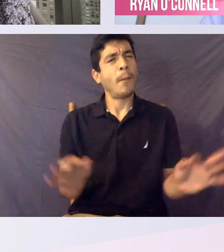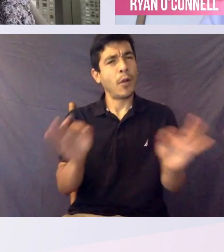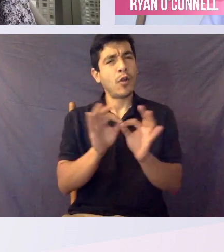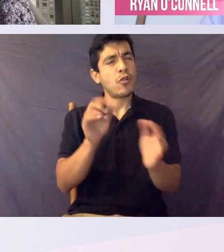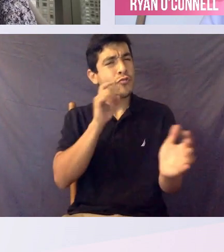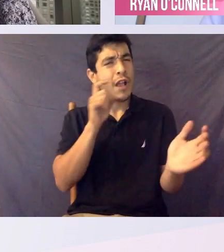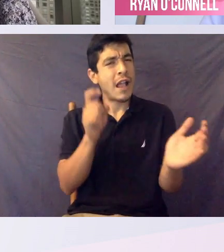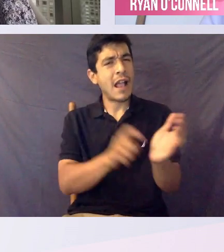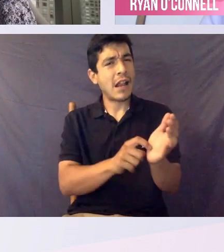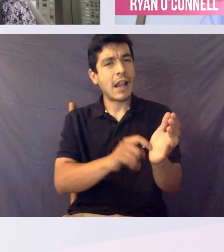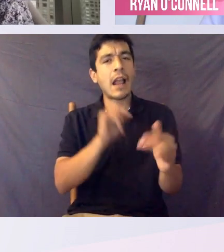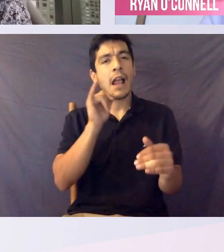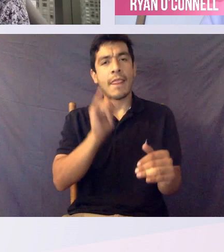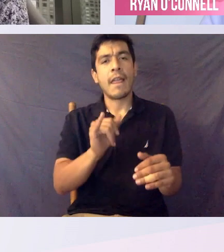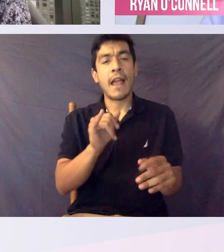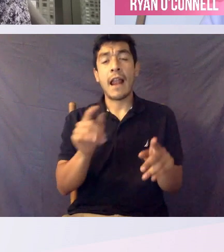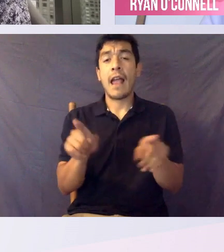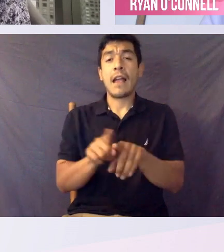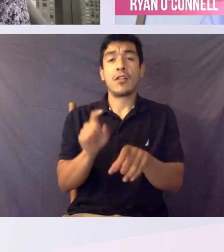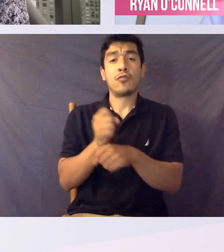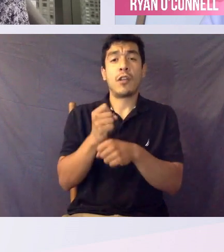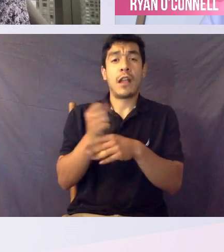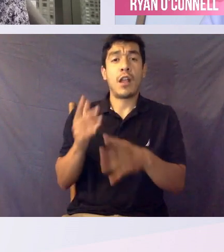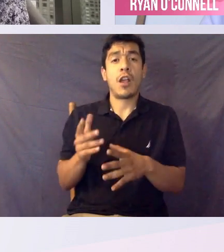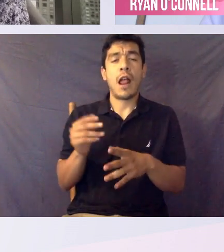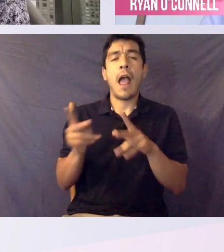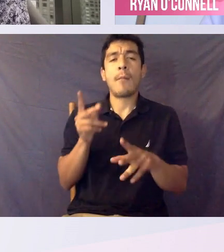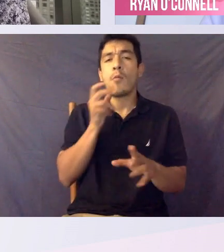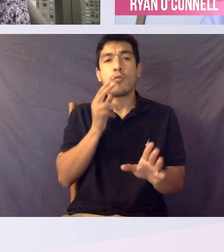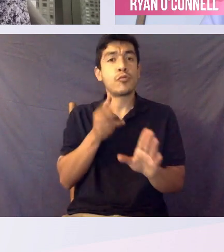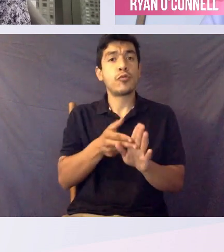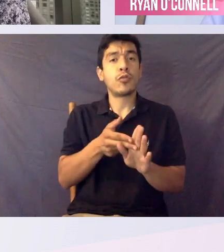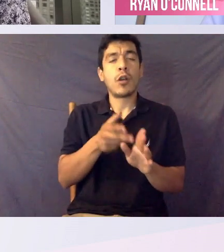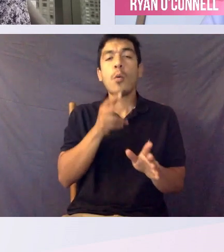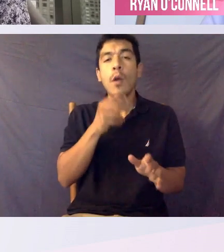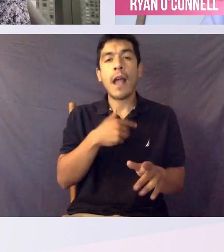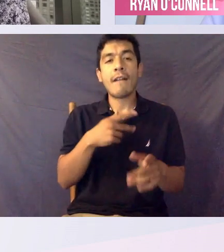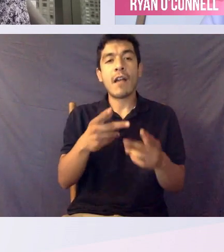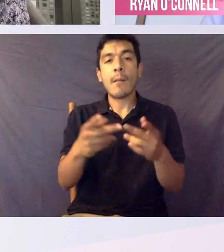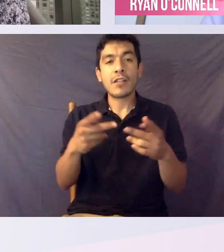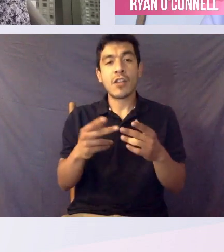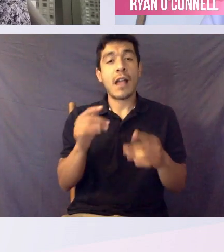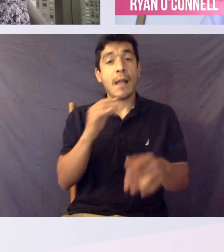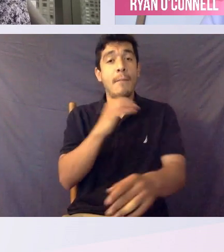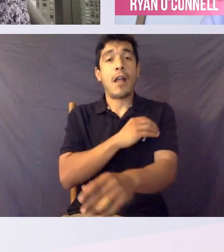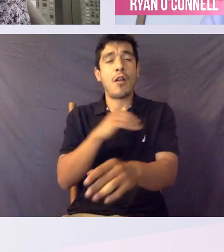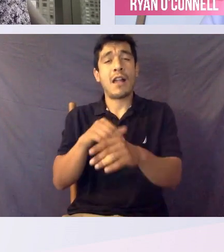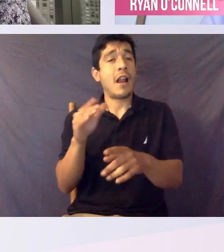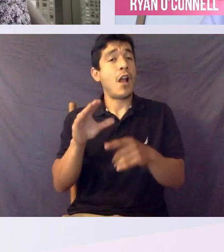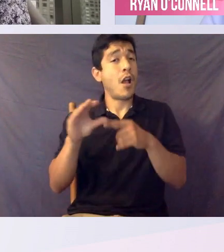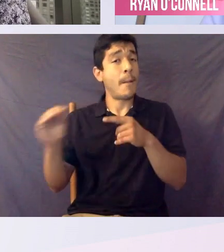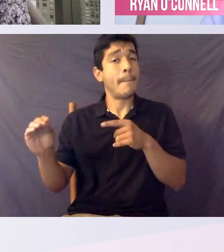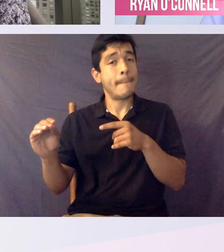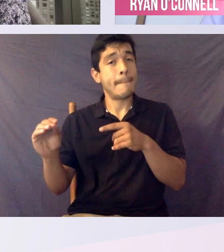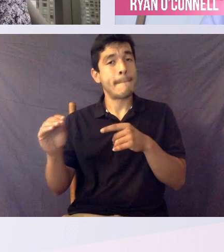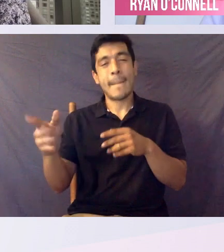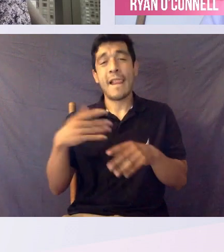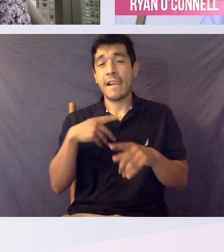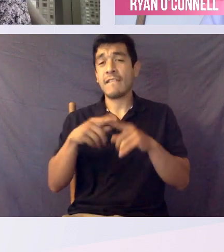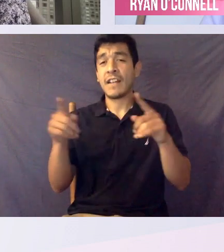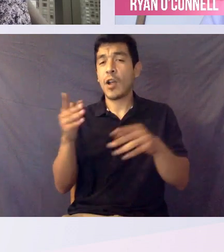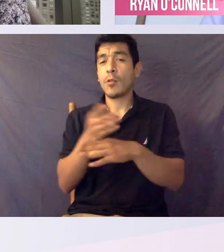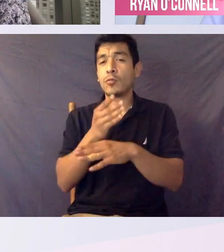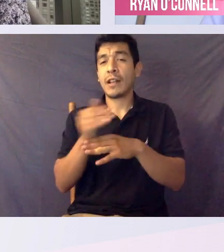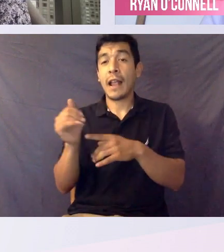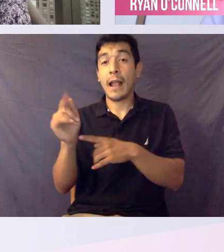as creators and folks tuning in who are in positions of power at our companies, there's a difference between a moment and a movement.